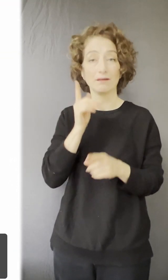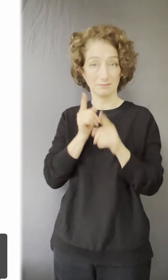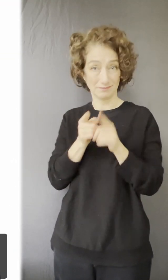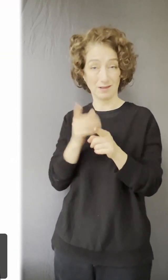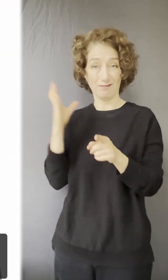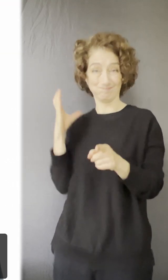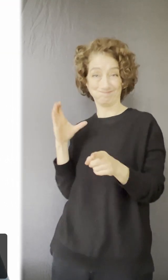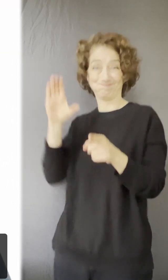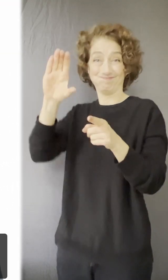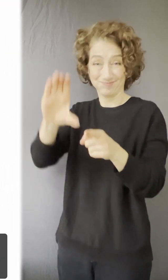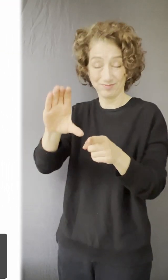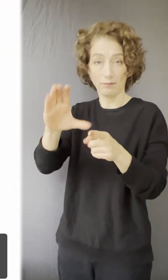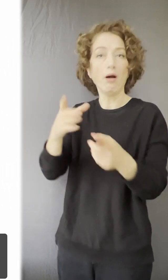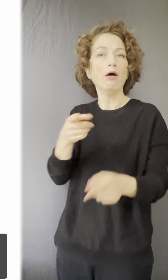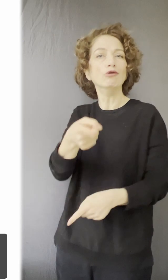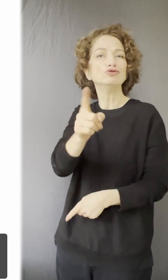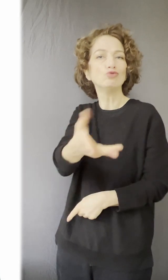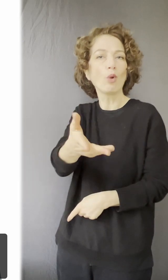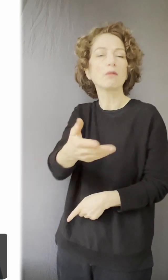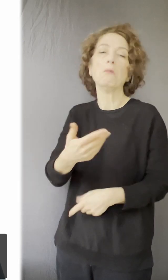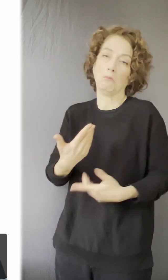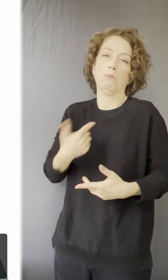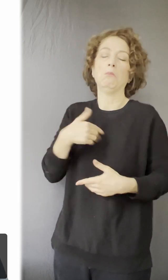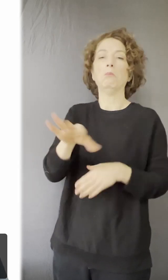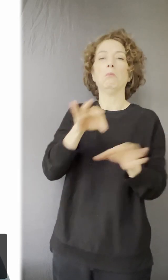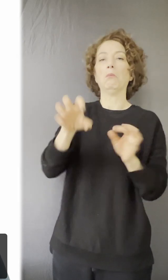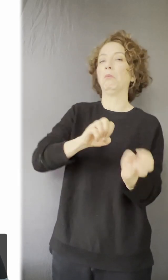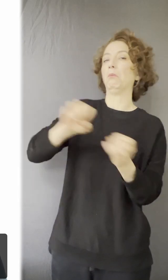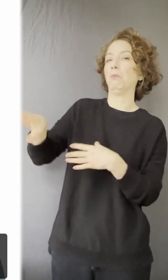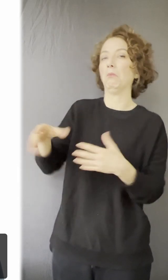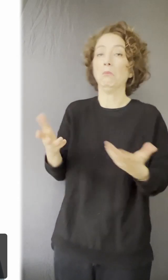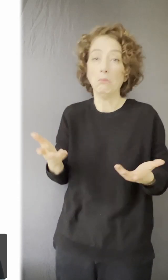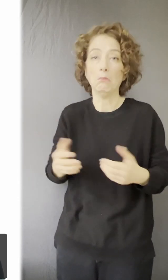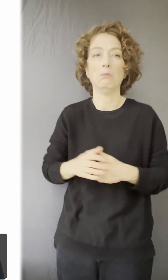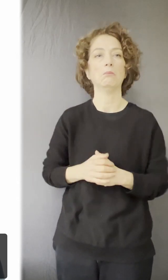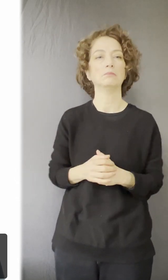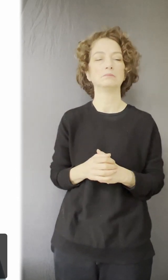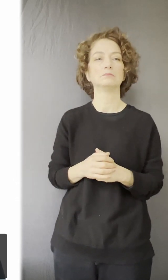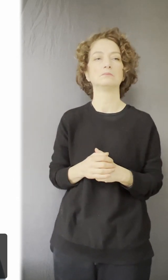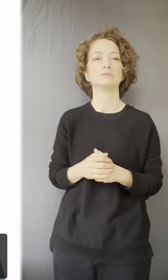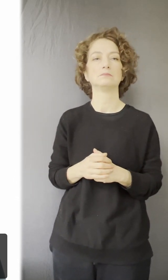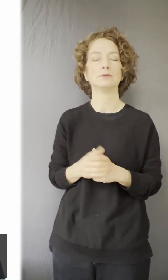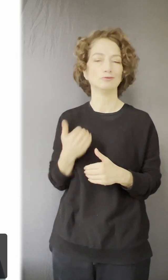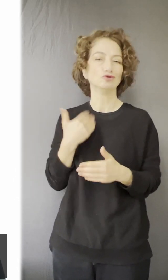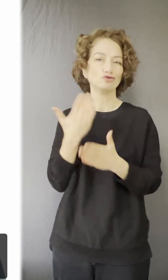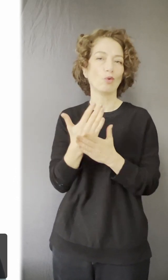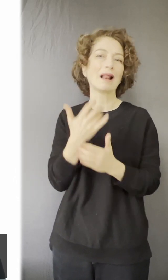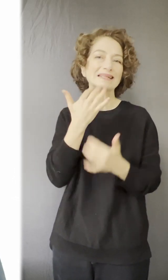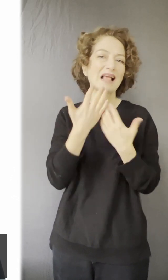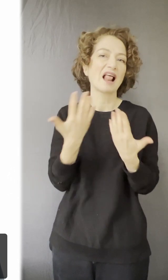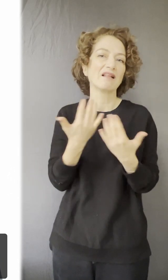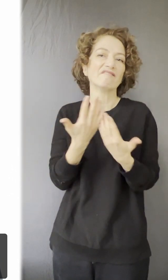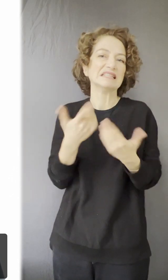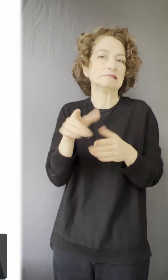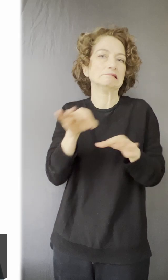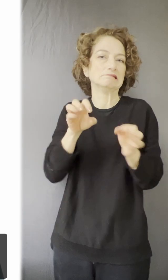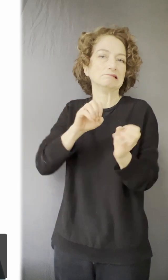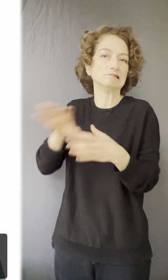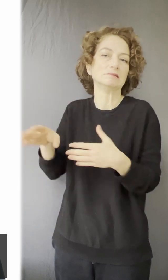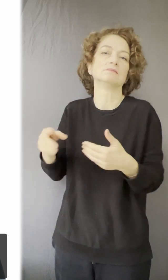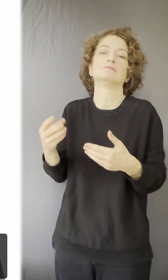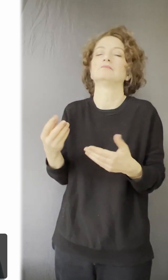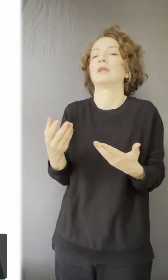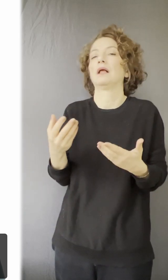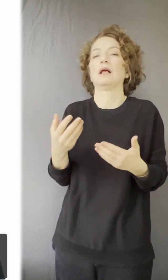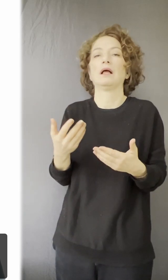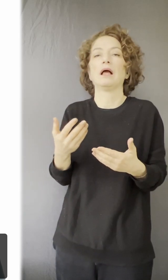skin color a liability, it justifies acts of removal that may come about. We've covered some